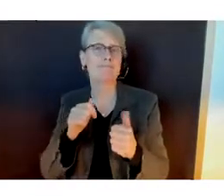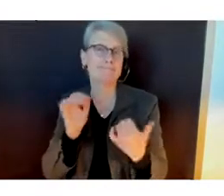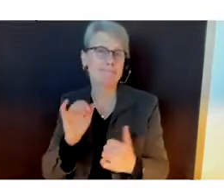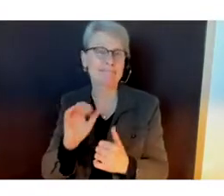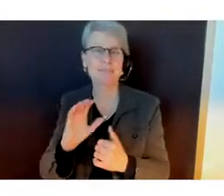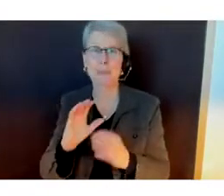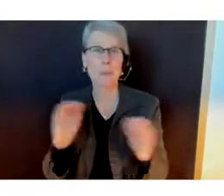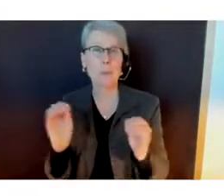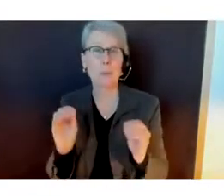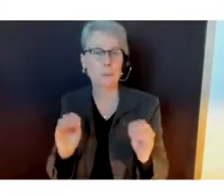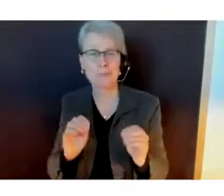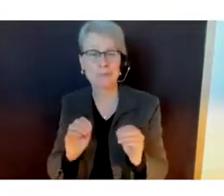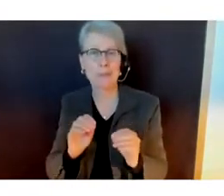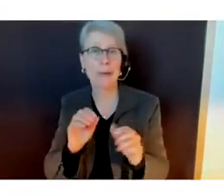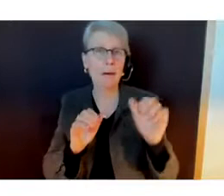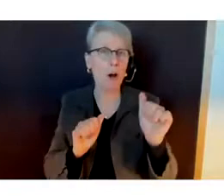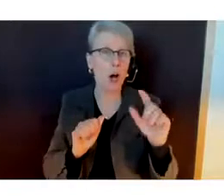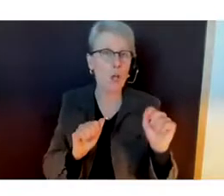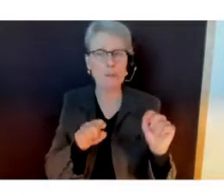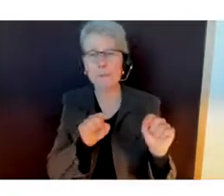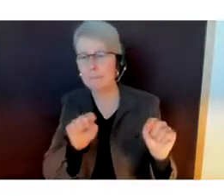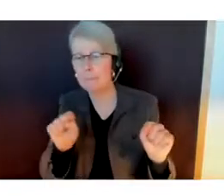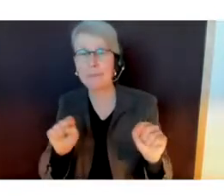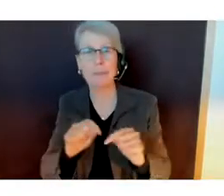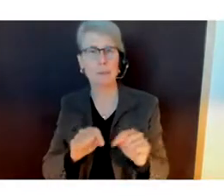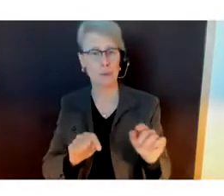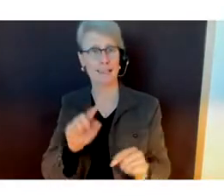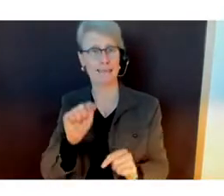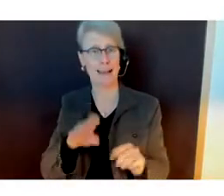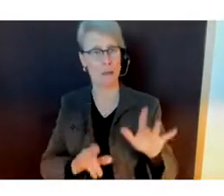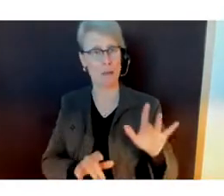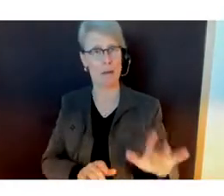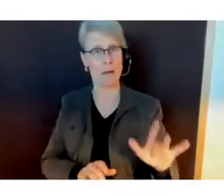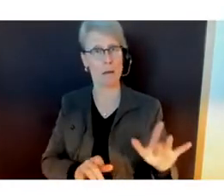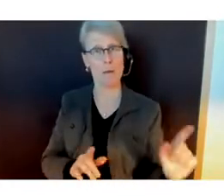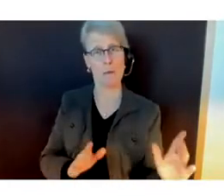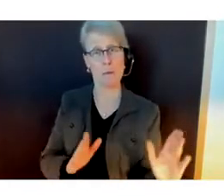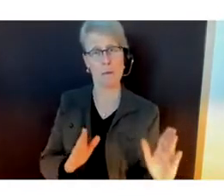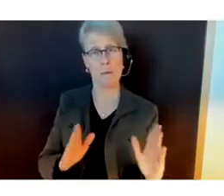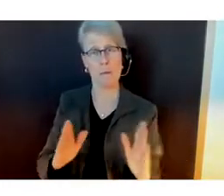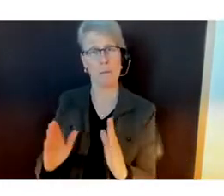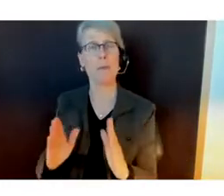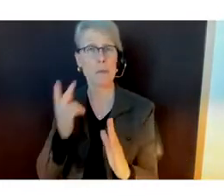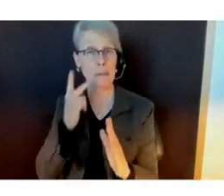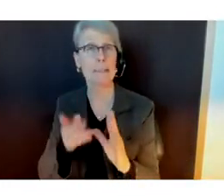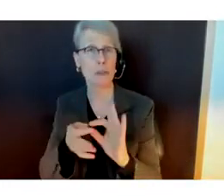there is not yet a shortcut key, but if you press tab enough times, I understand that it will bring you to the